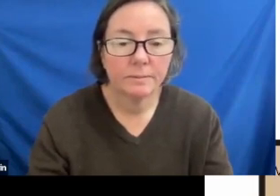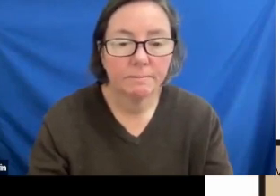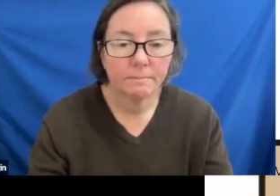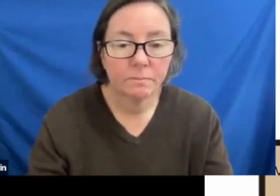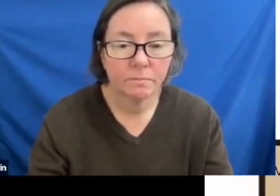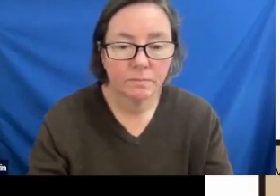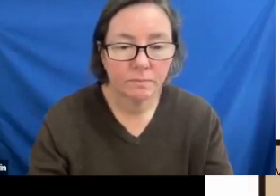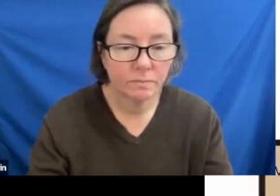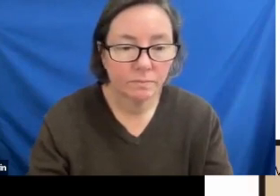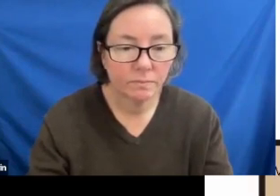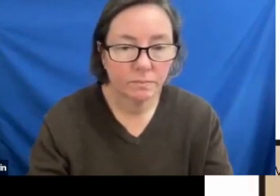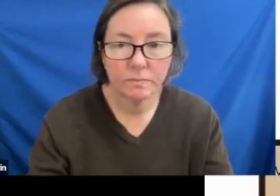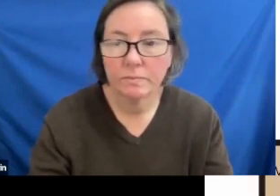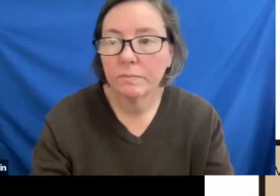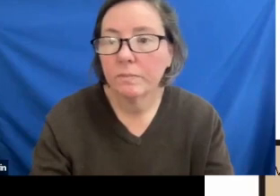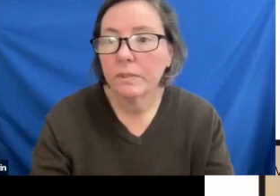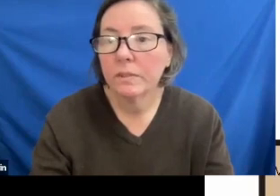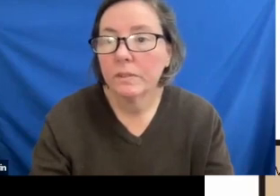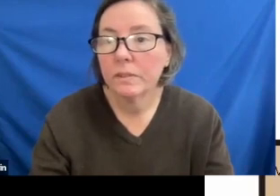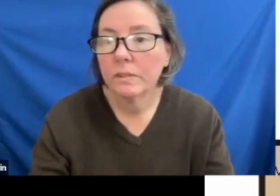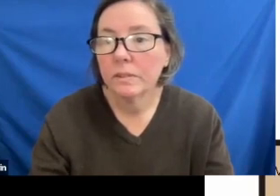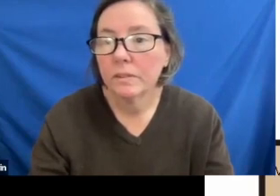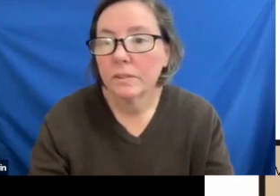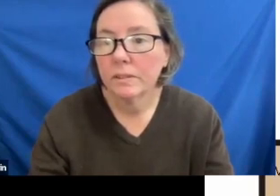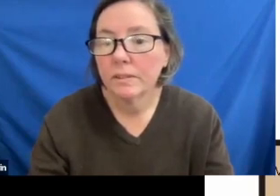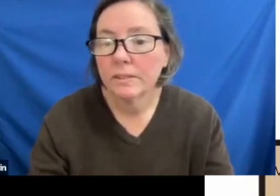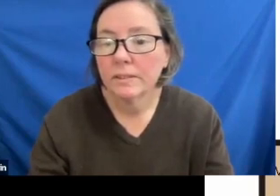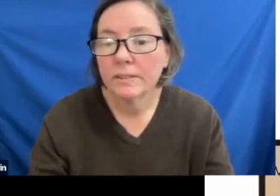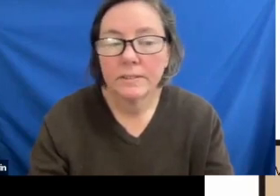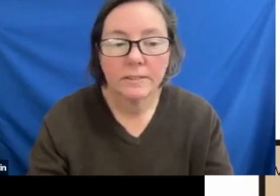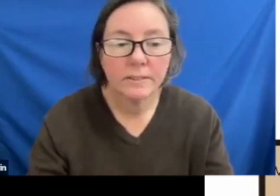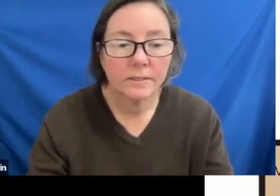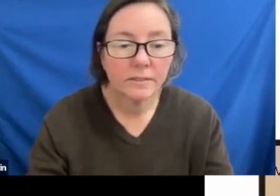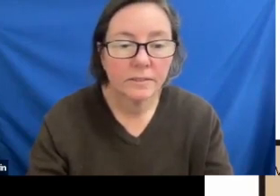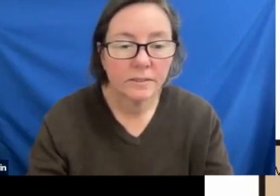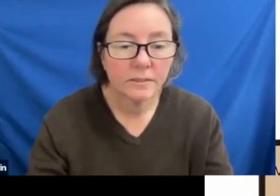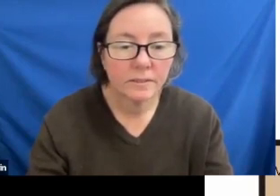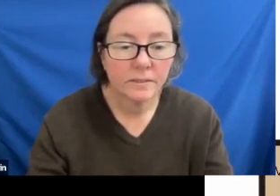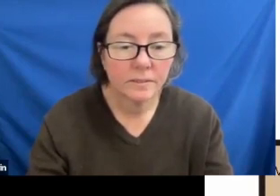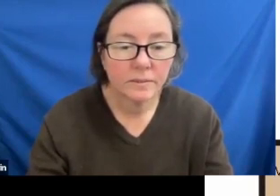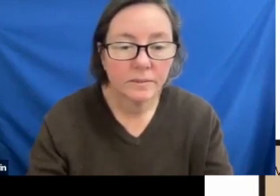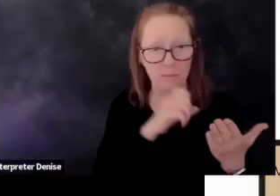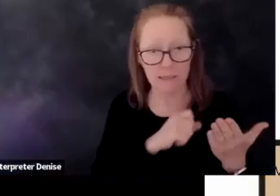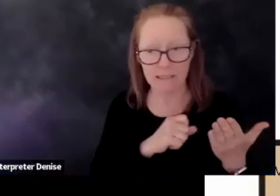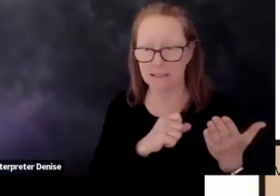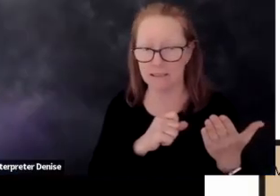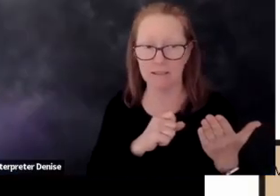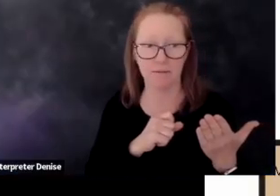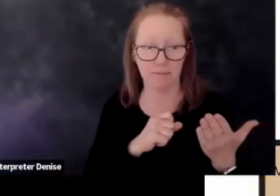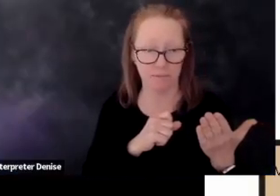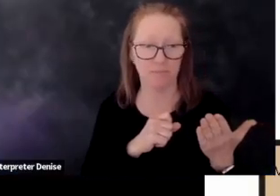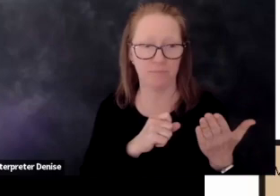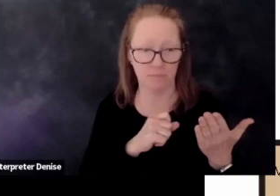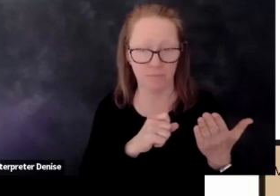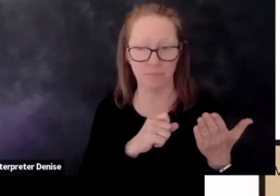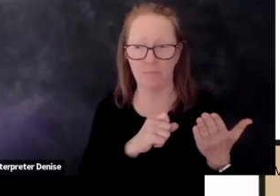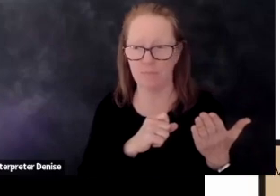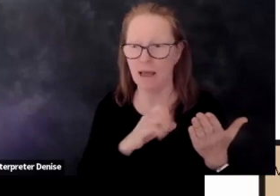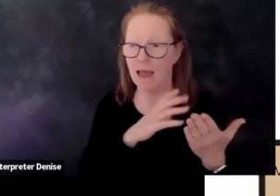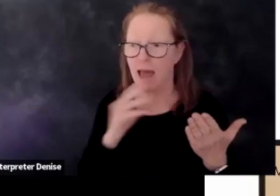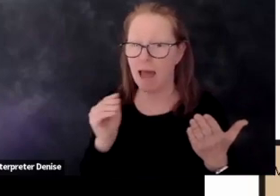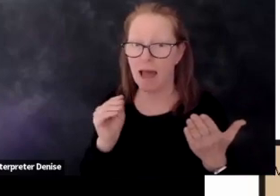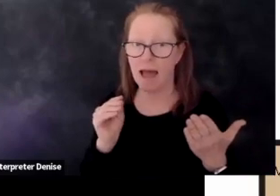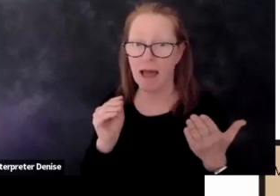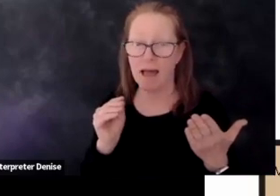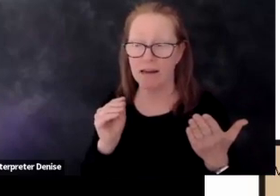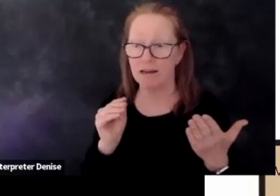weeks of what they prefer, maybe other items that we've missed. And then we'll put it into a